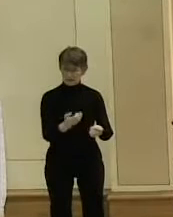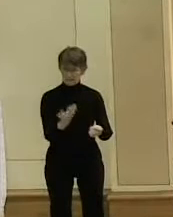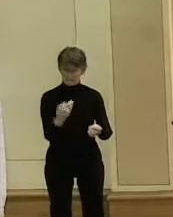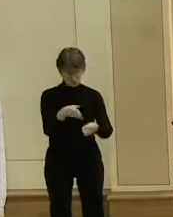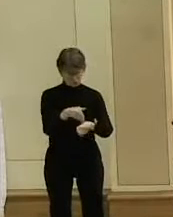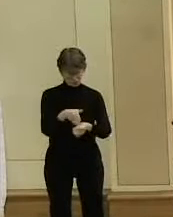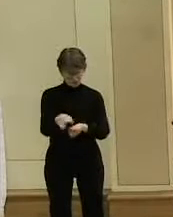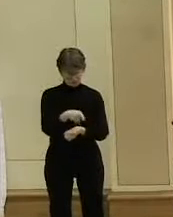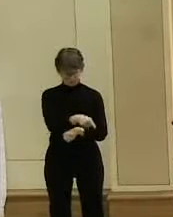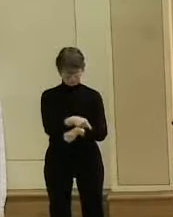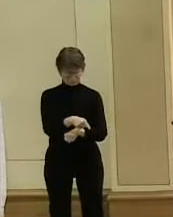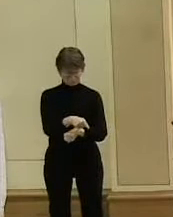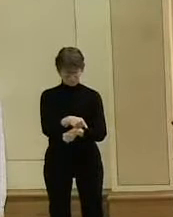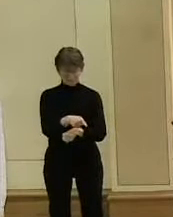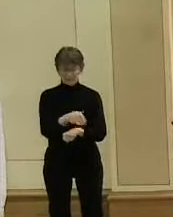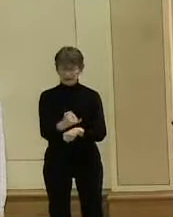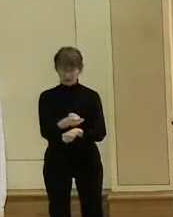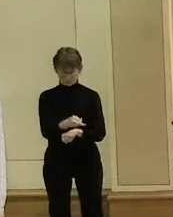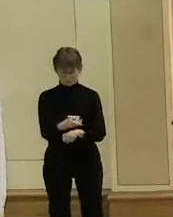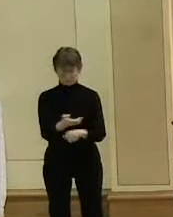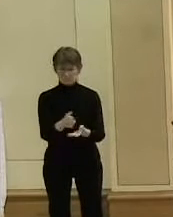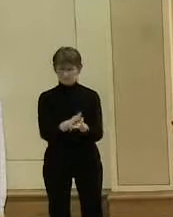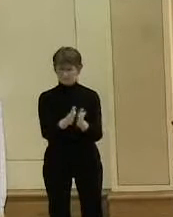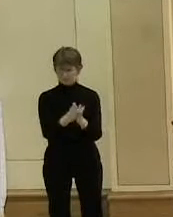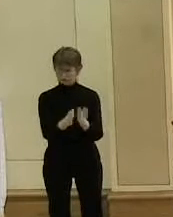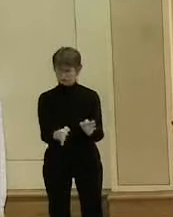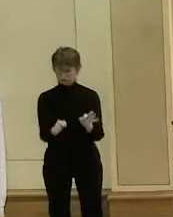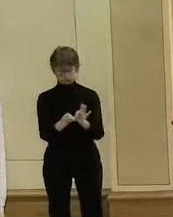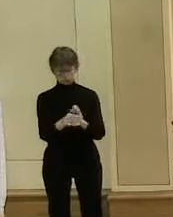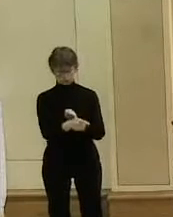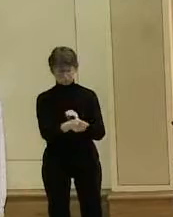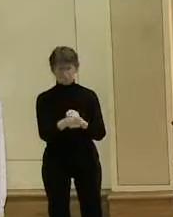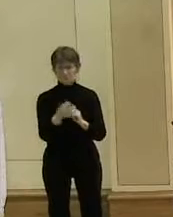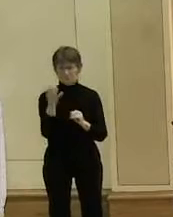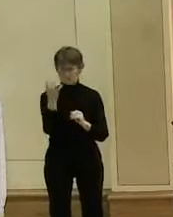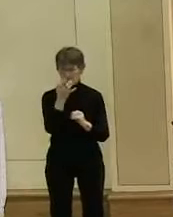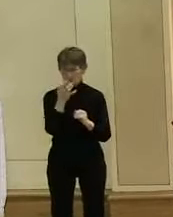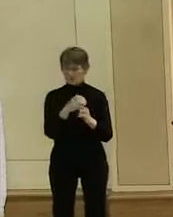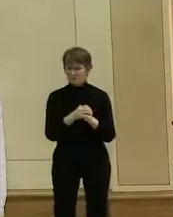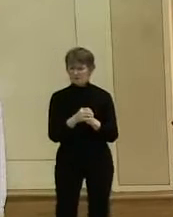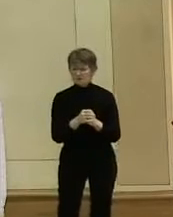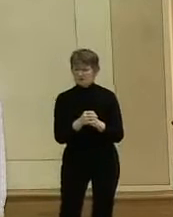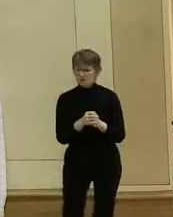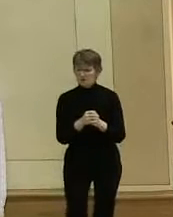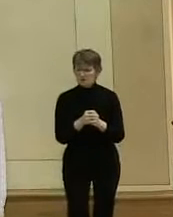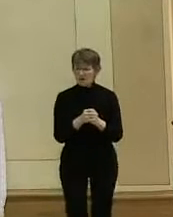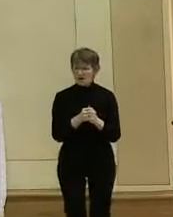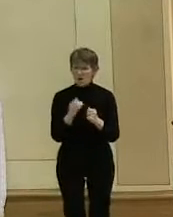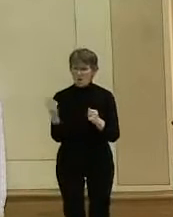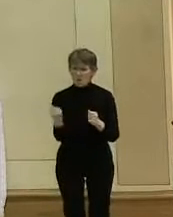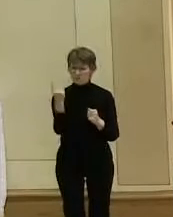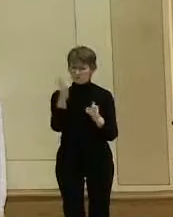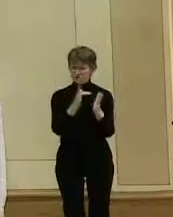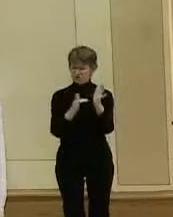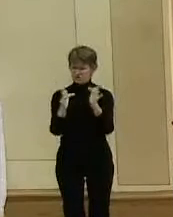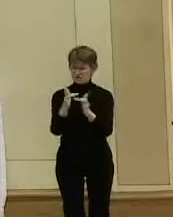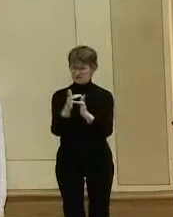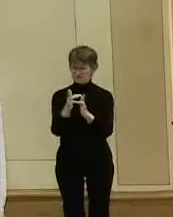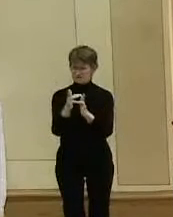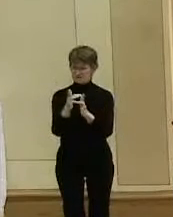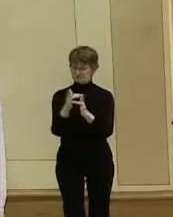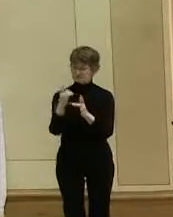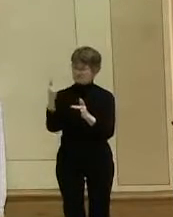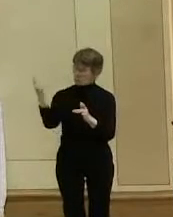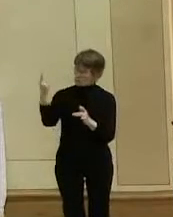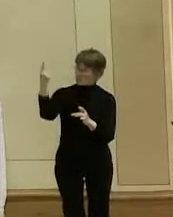cornerstone. There is no salvation through anyone else, nor is there any other name under heaven